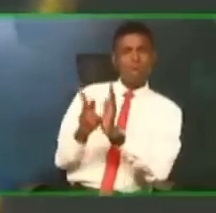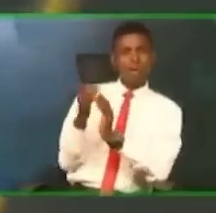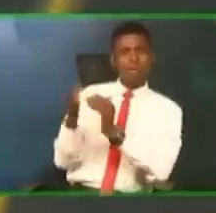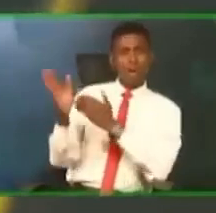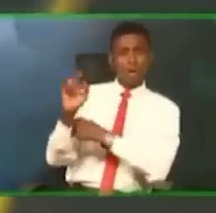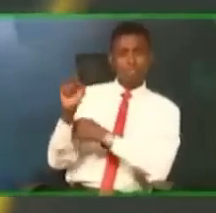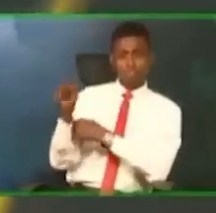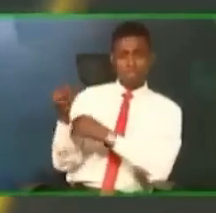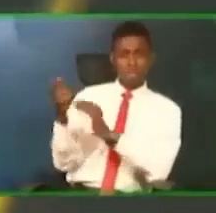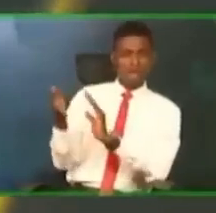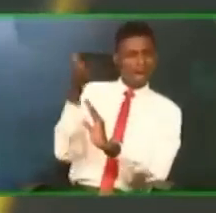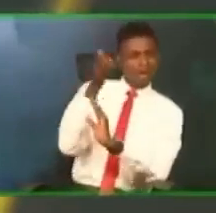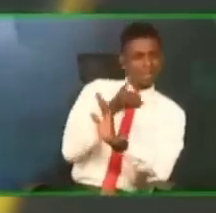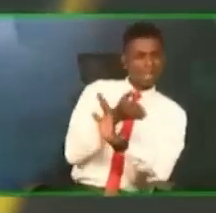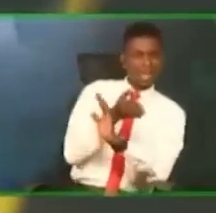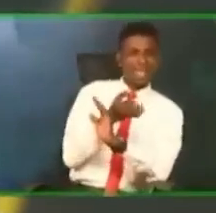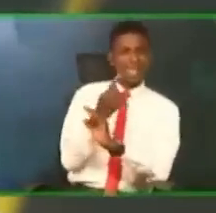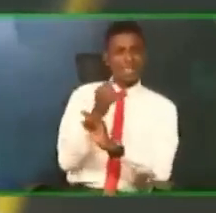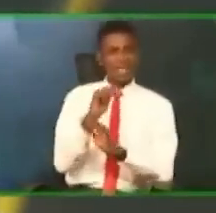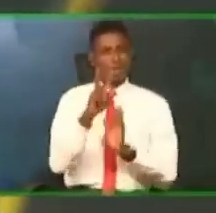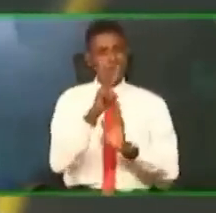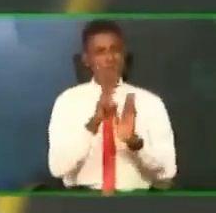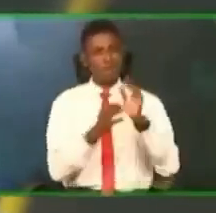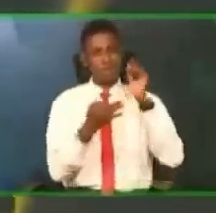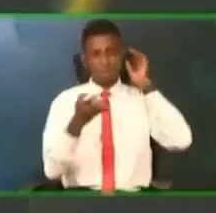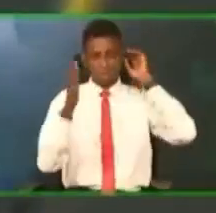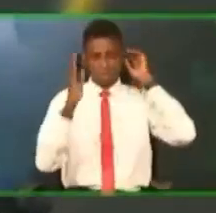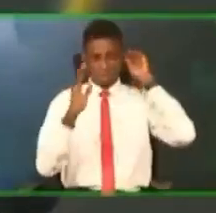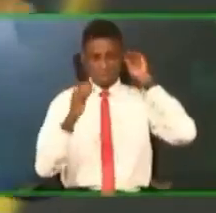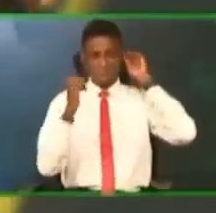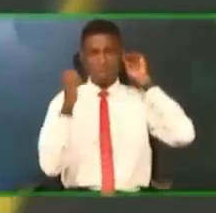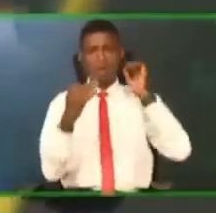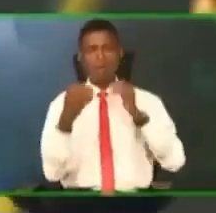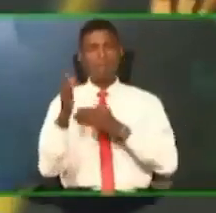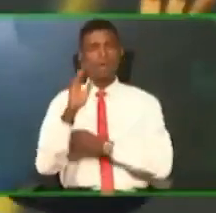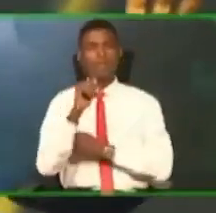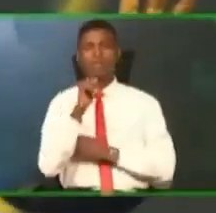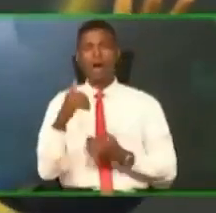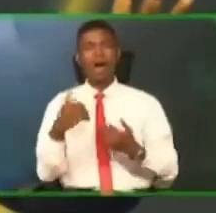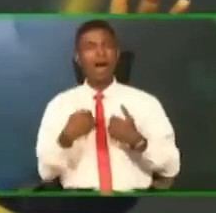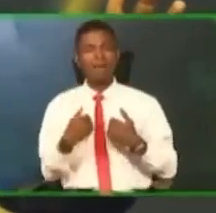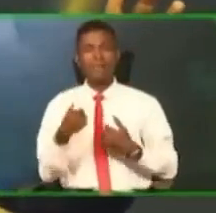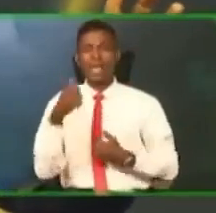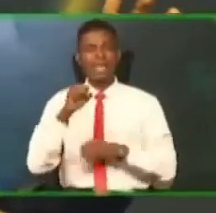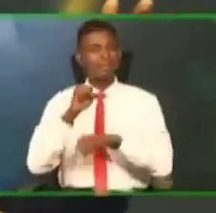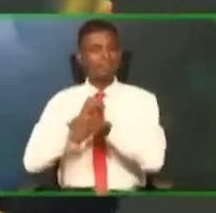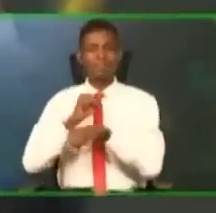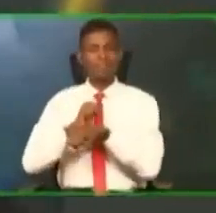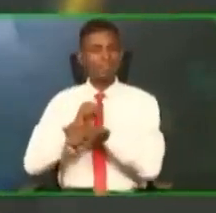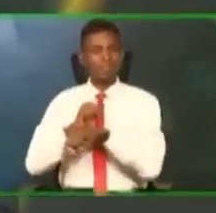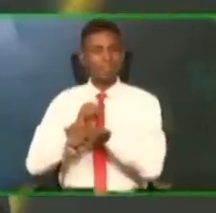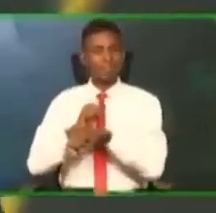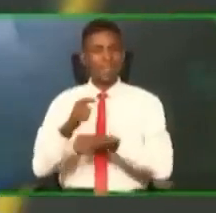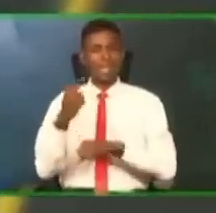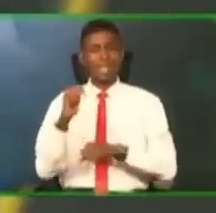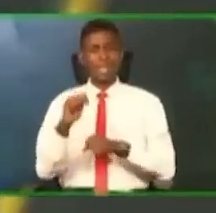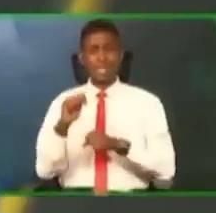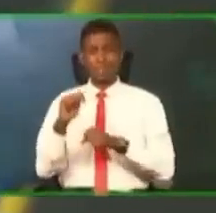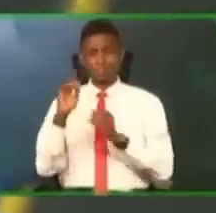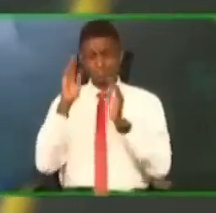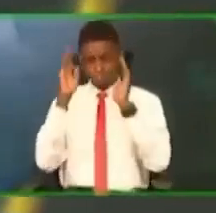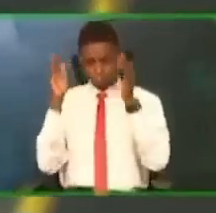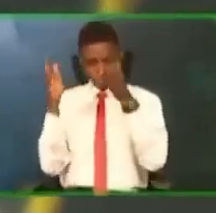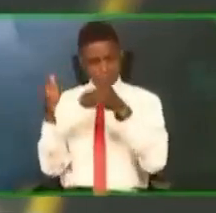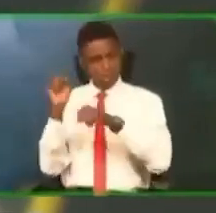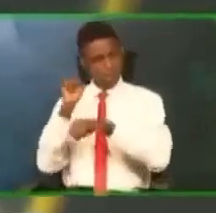will and the intent of God, the power of God does not have any assignment. The assignment of the power